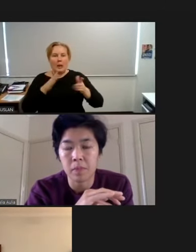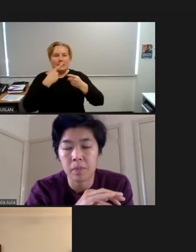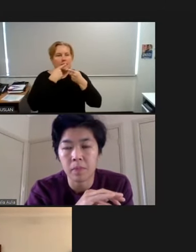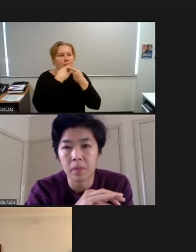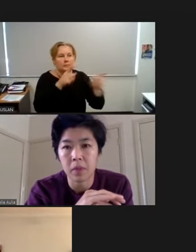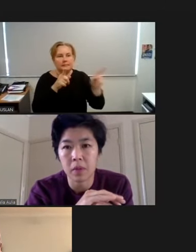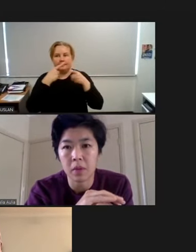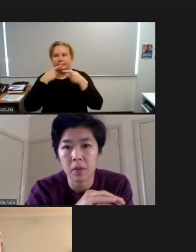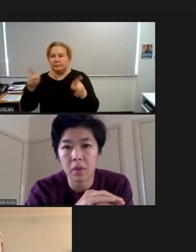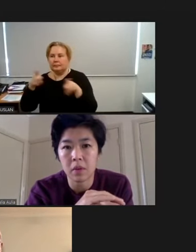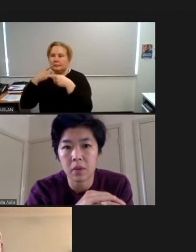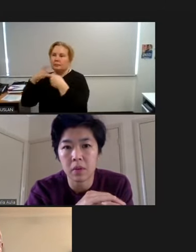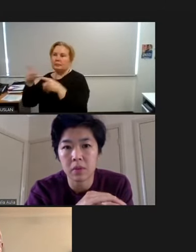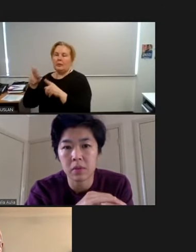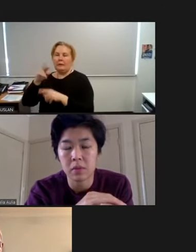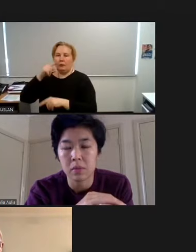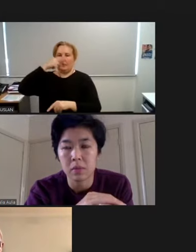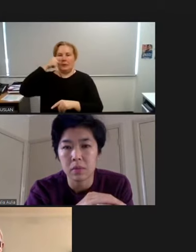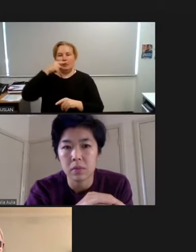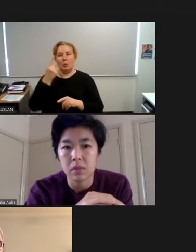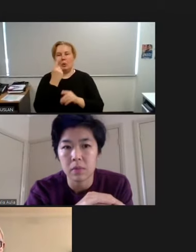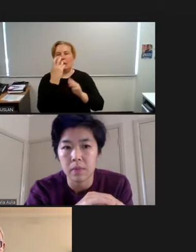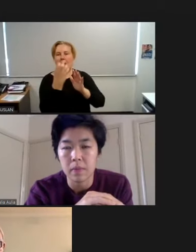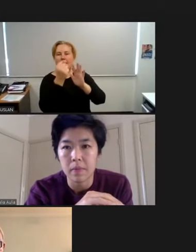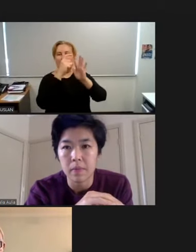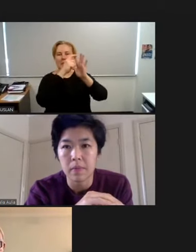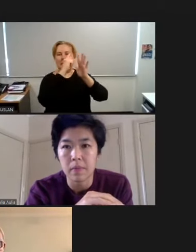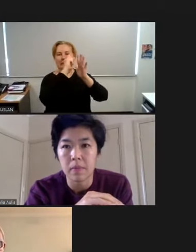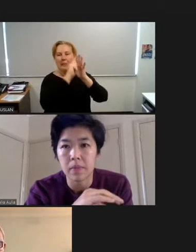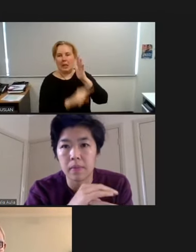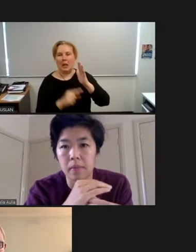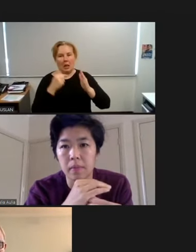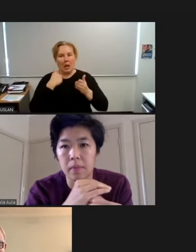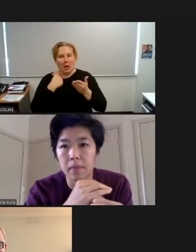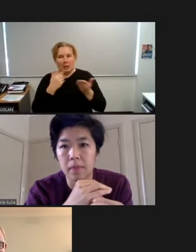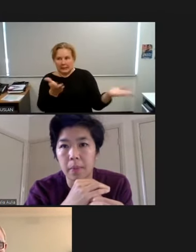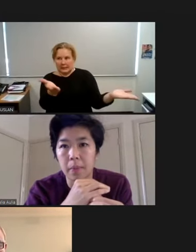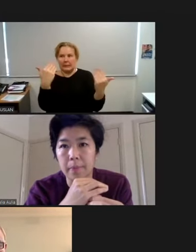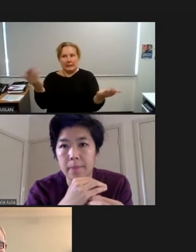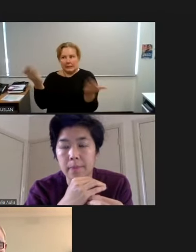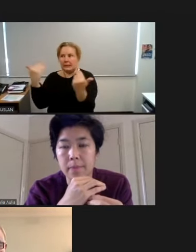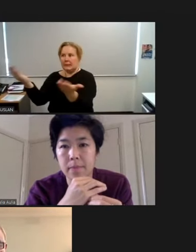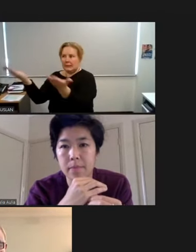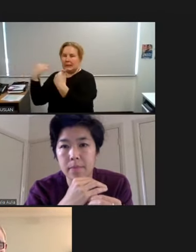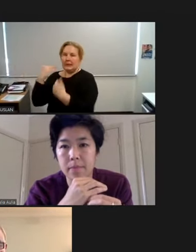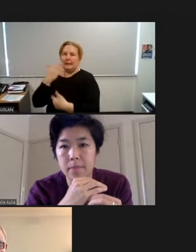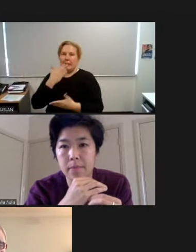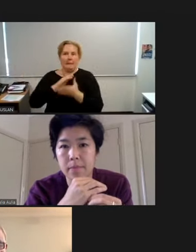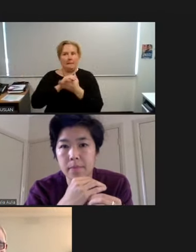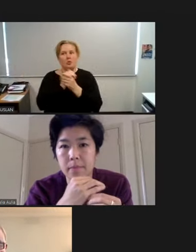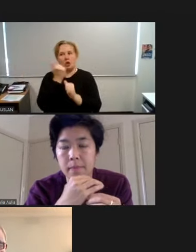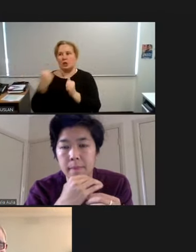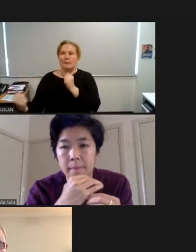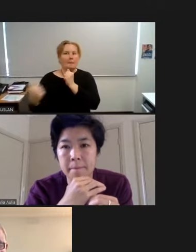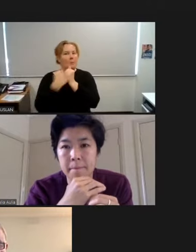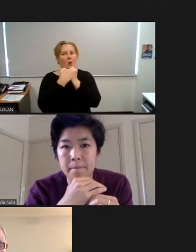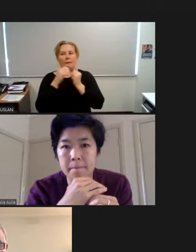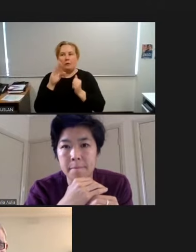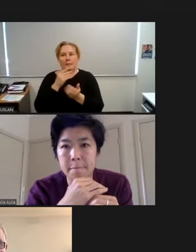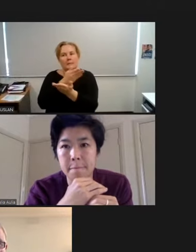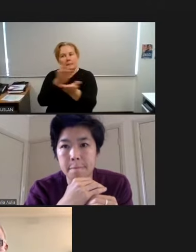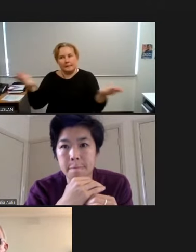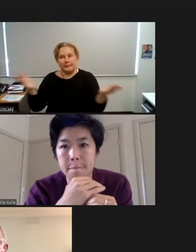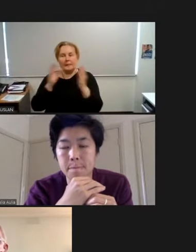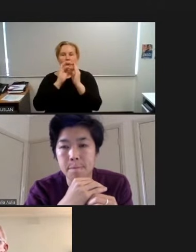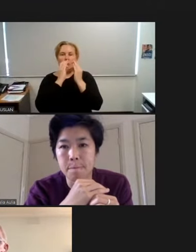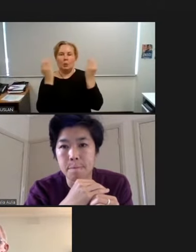there, but we are definitely opening up this opportunity and would appreciate sort of any support from you, from